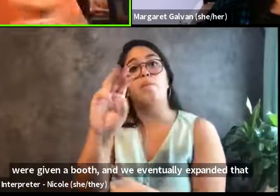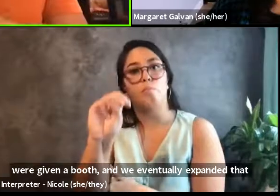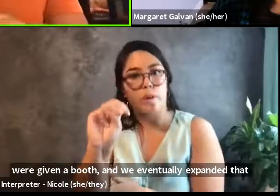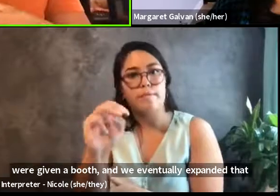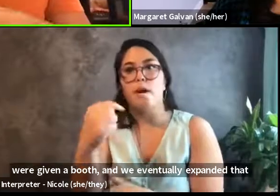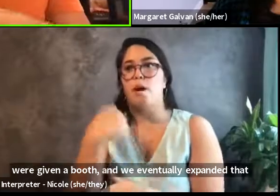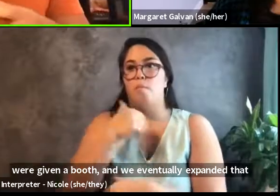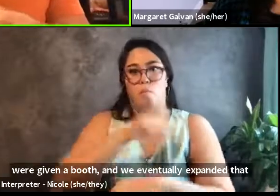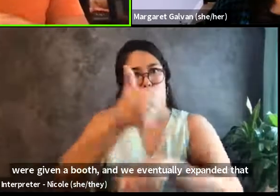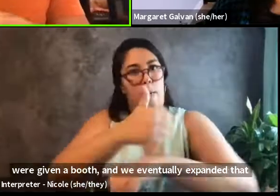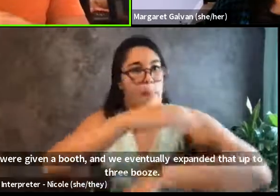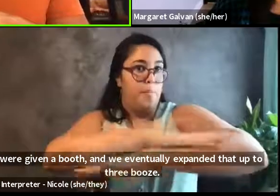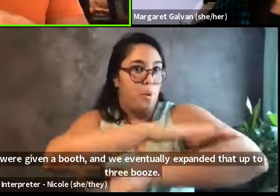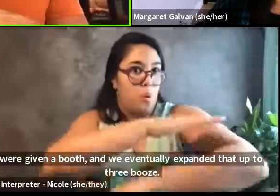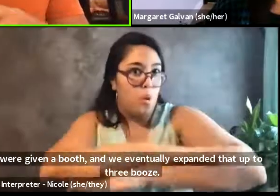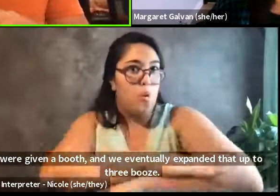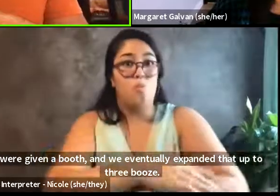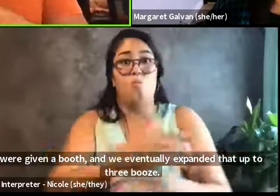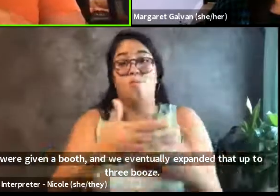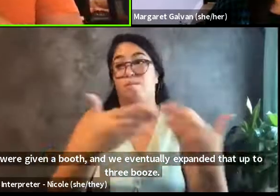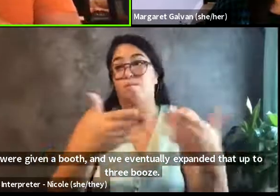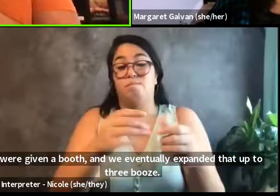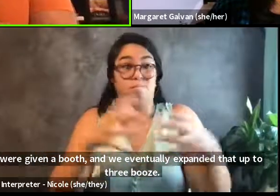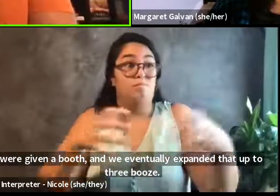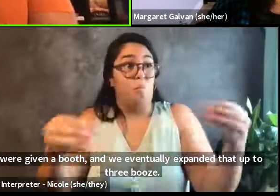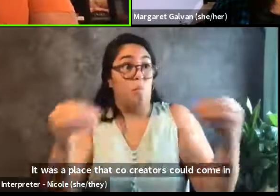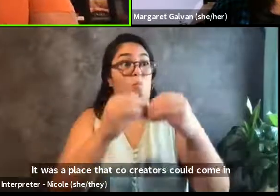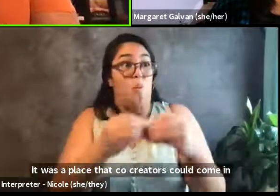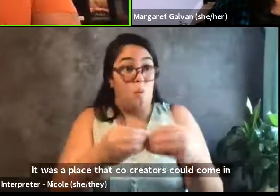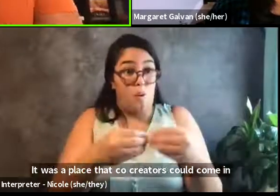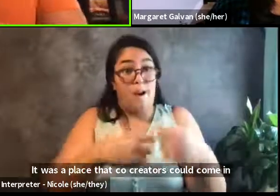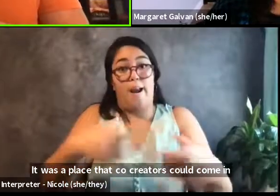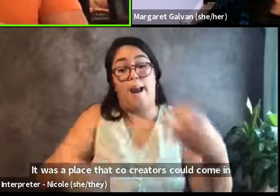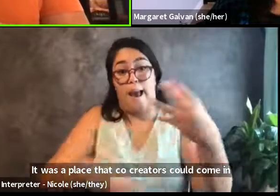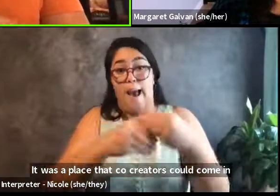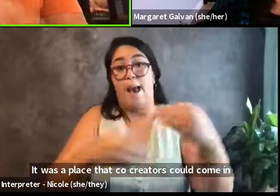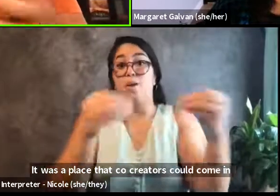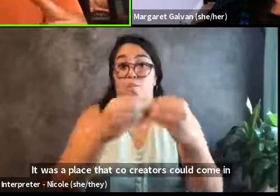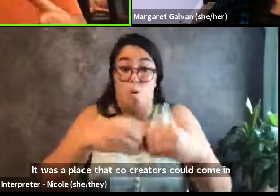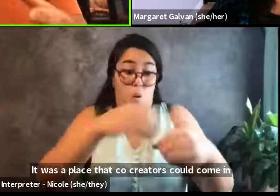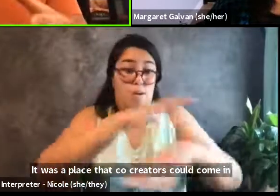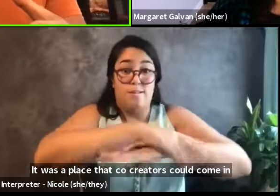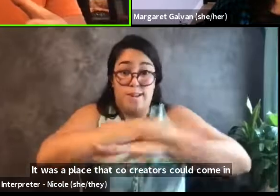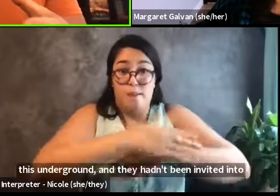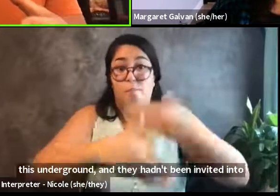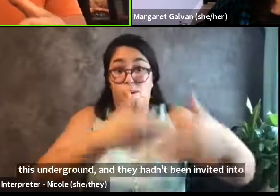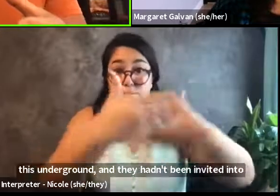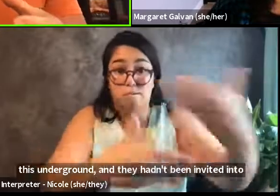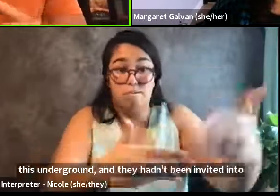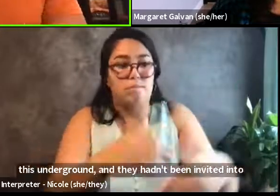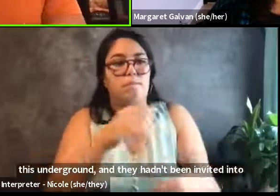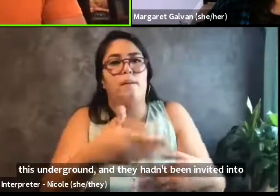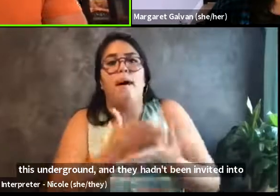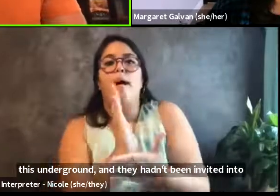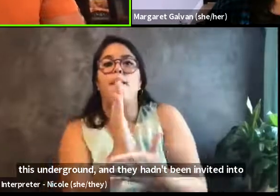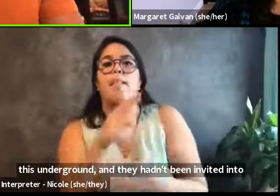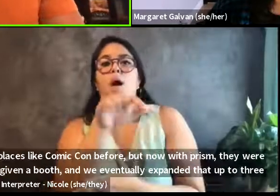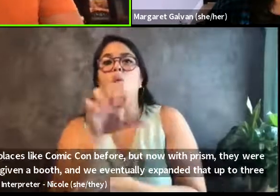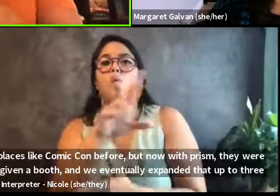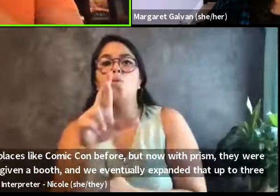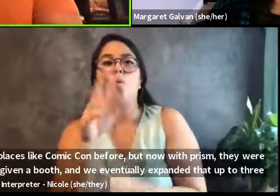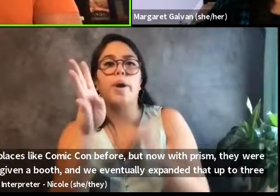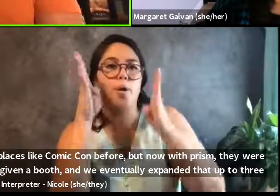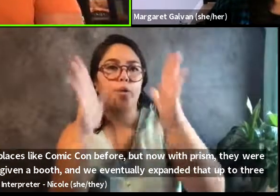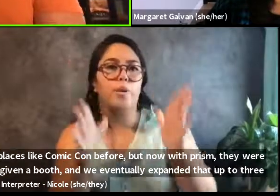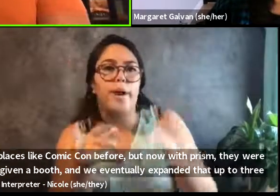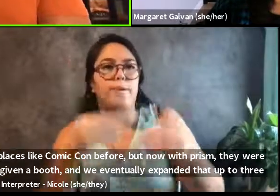three booths. Uh, it was a place that queer creators could come and rent space and then, uh, sell their work at, at the convention, uh, which